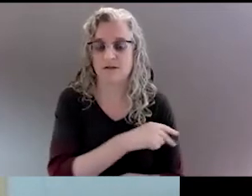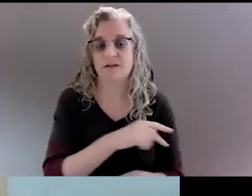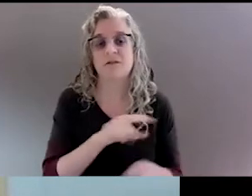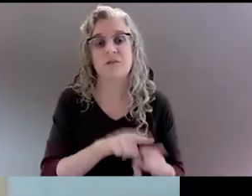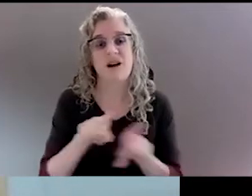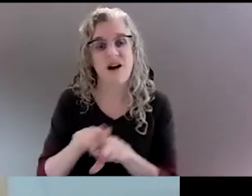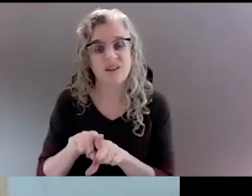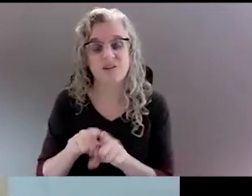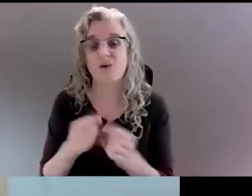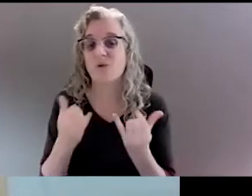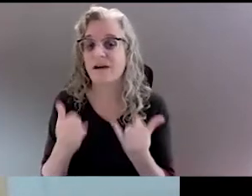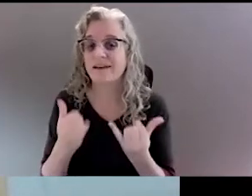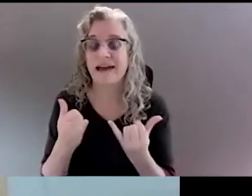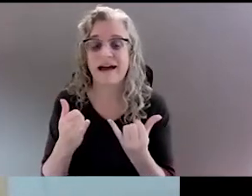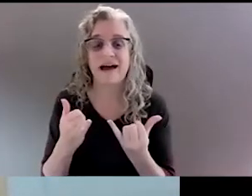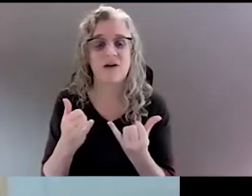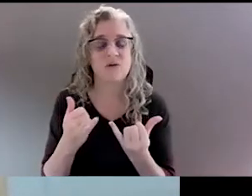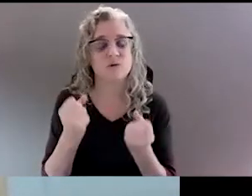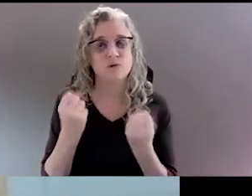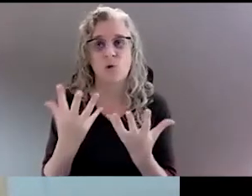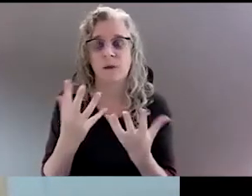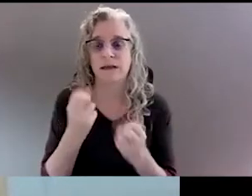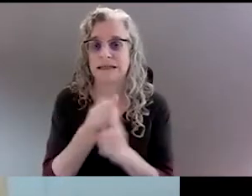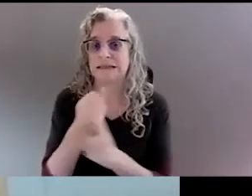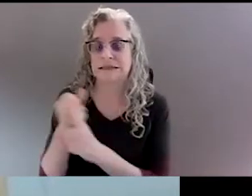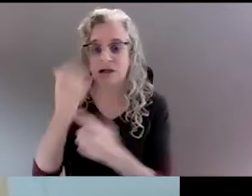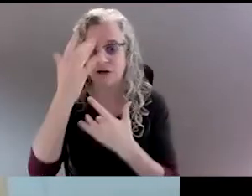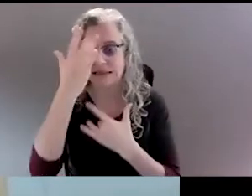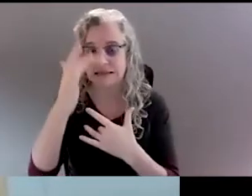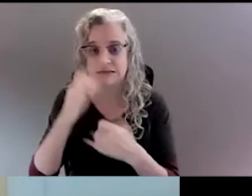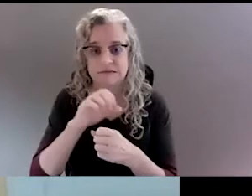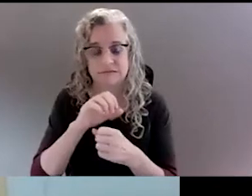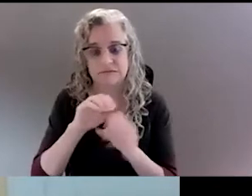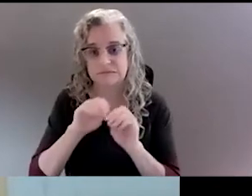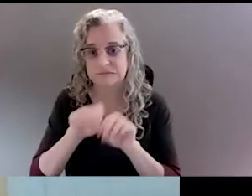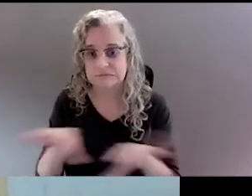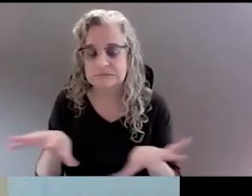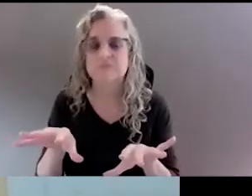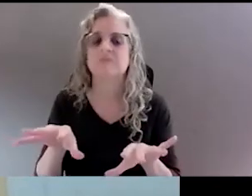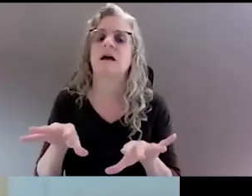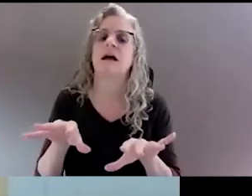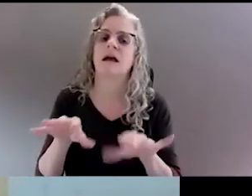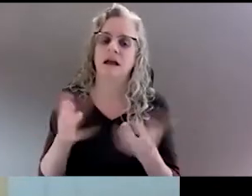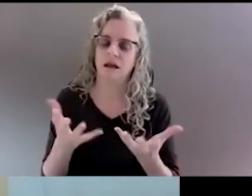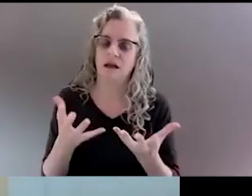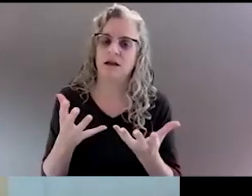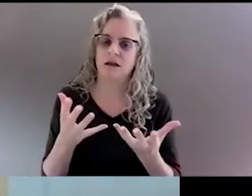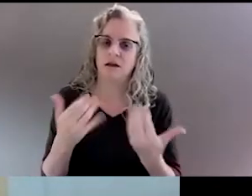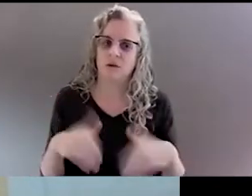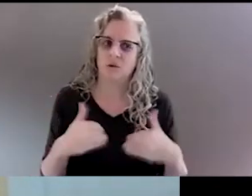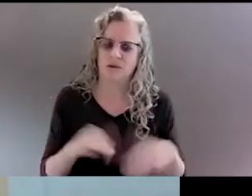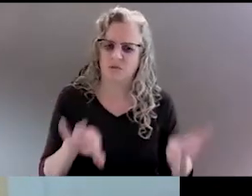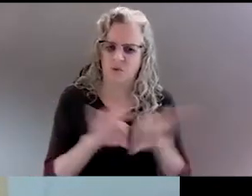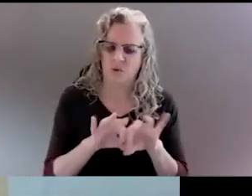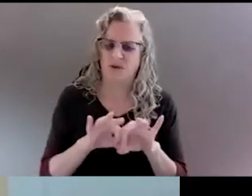getting very ill, it will give us that opportunity to have more hospital beds available for people who have